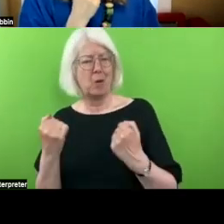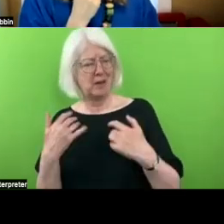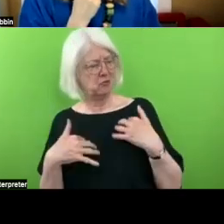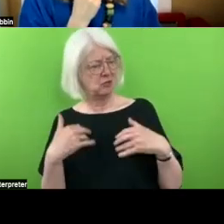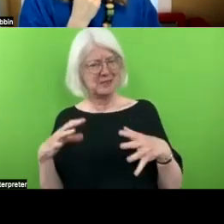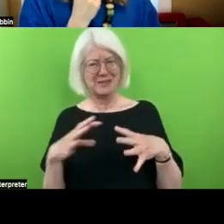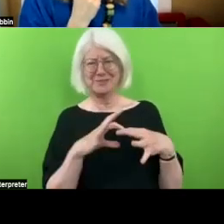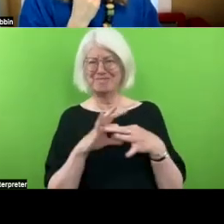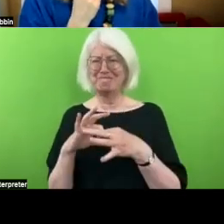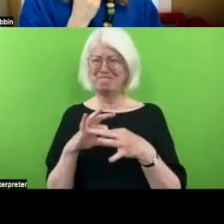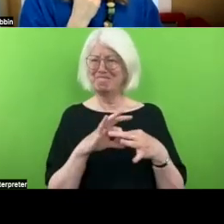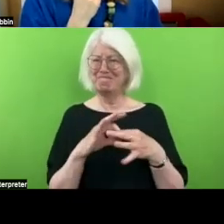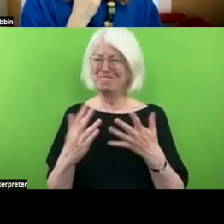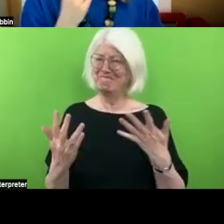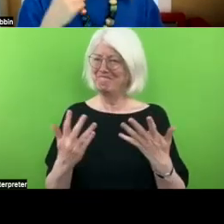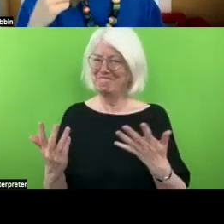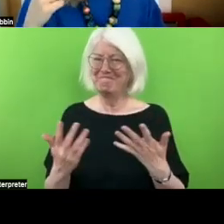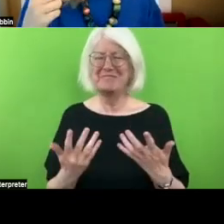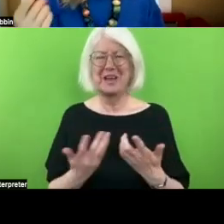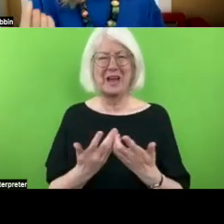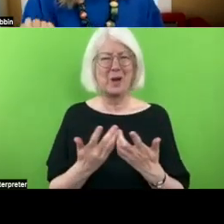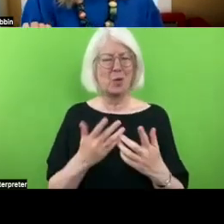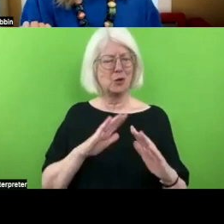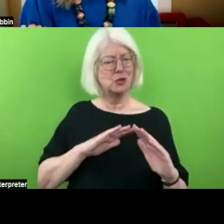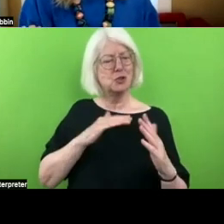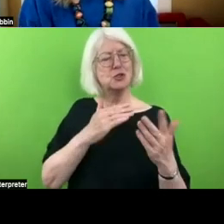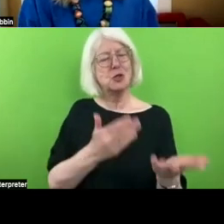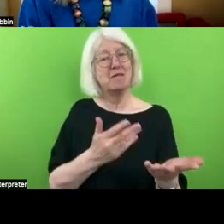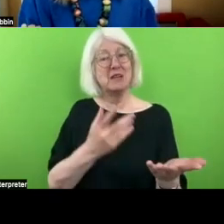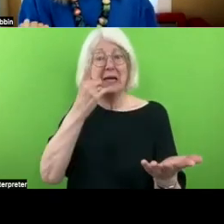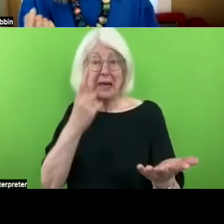helpful in thinking about how service might be an expression of power,